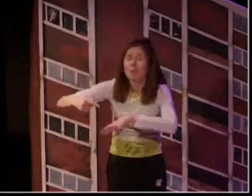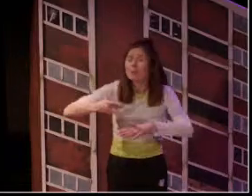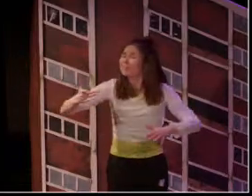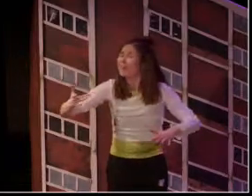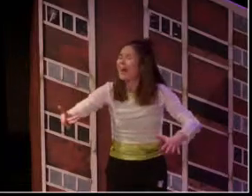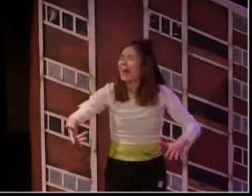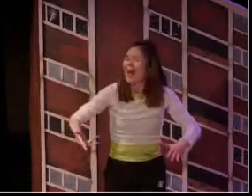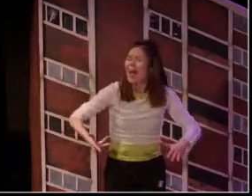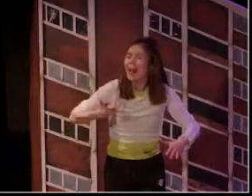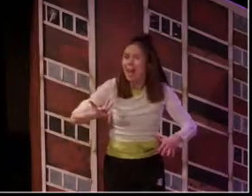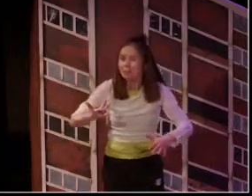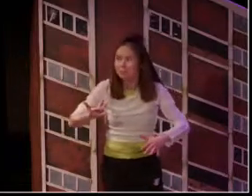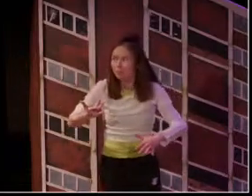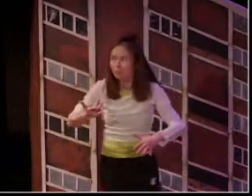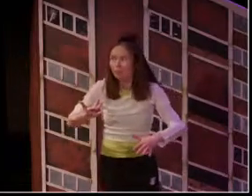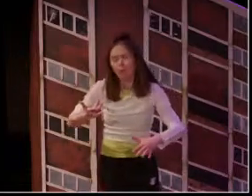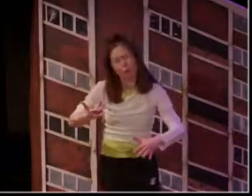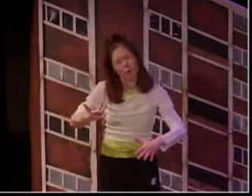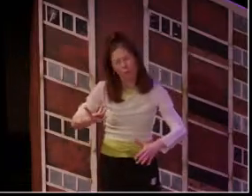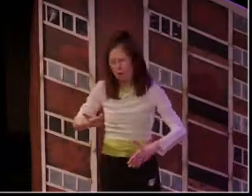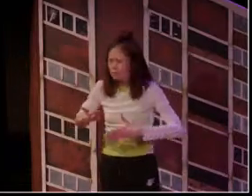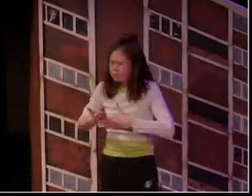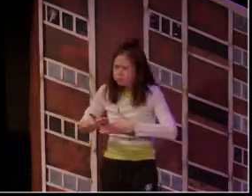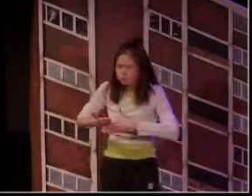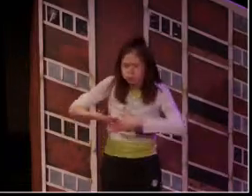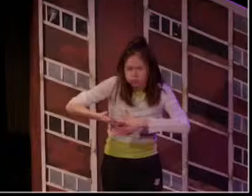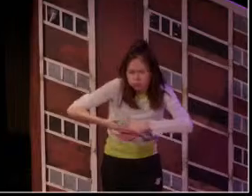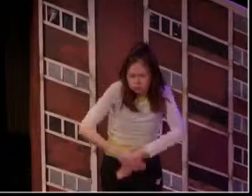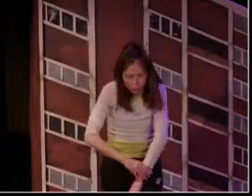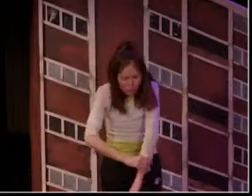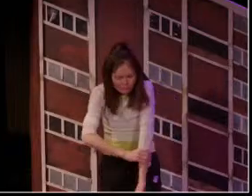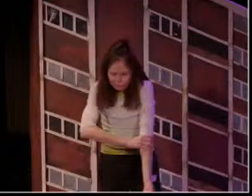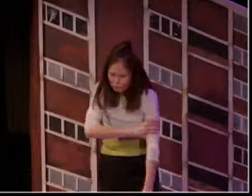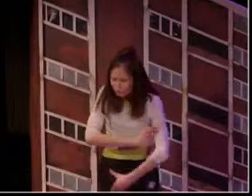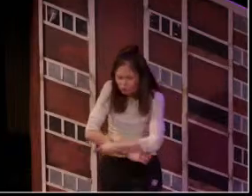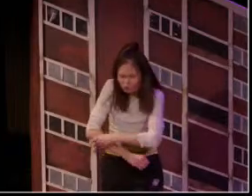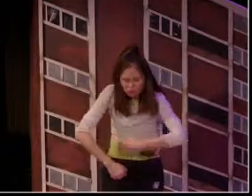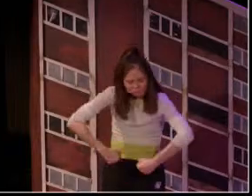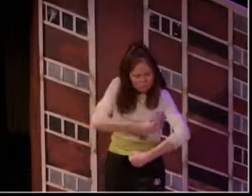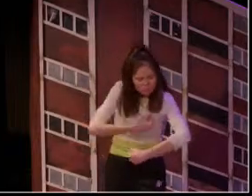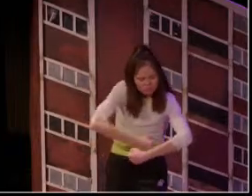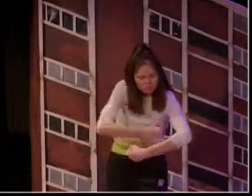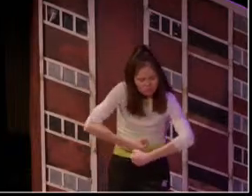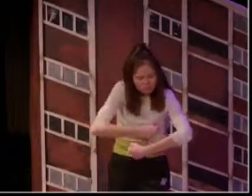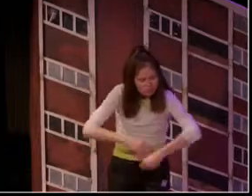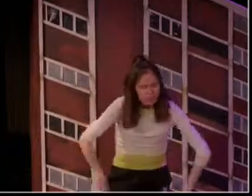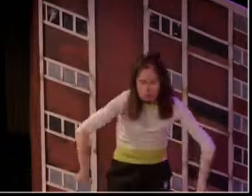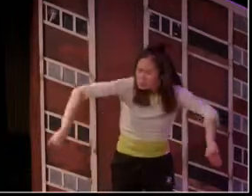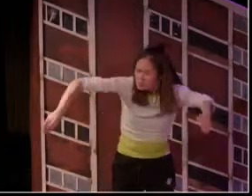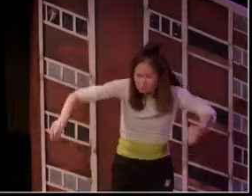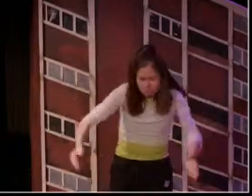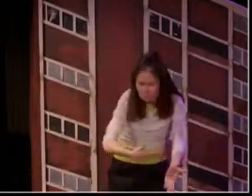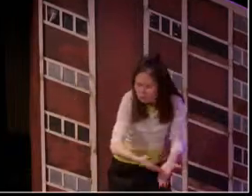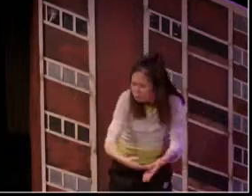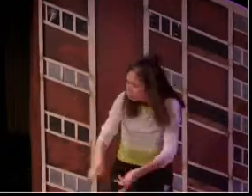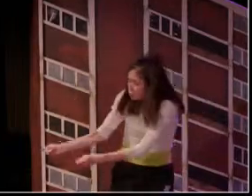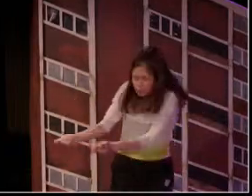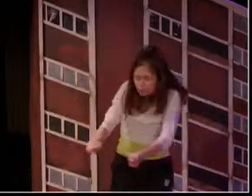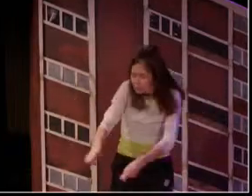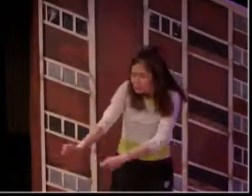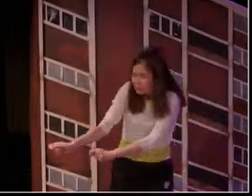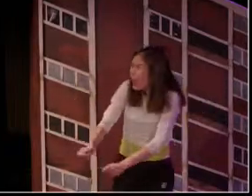day, she would be a wench, butler and cook, both dame and servant, welcomed